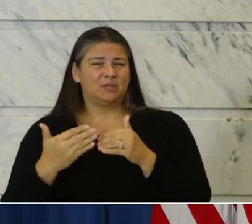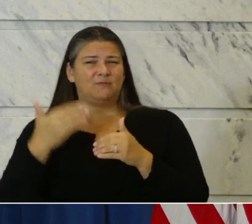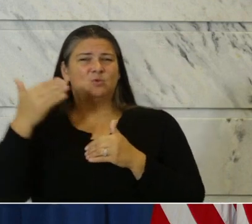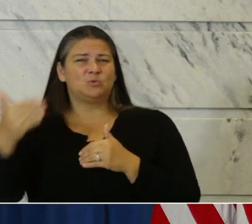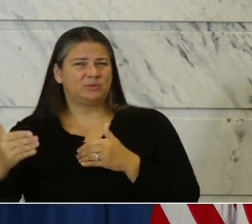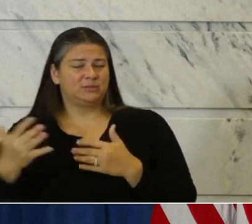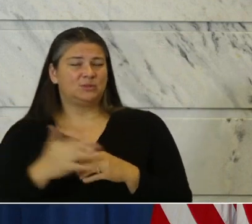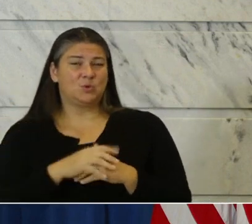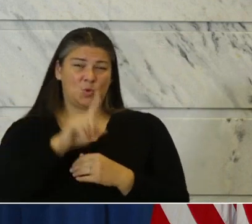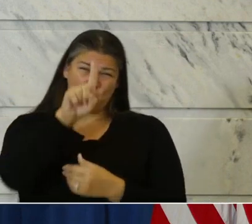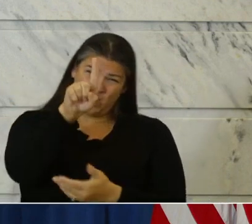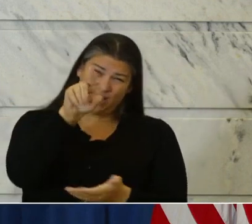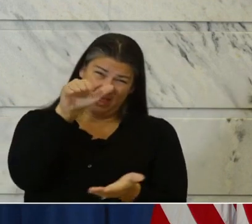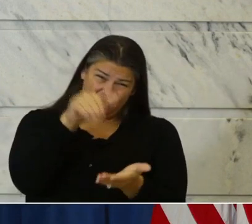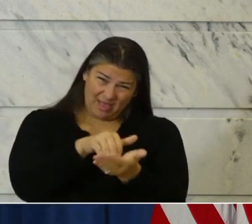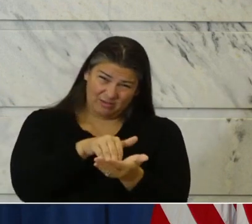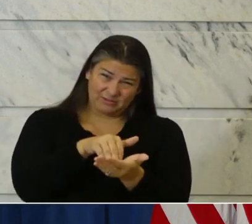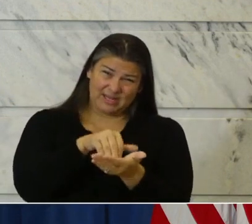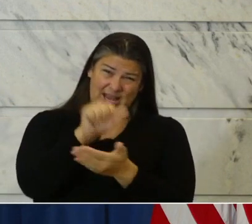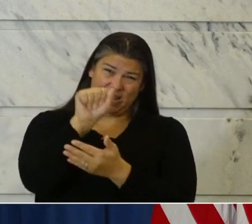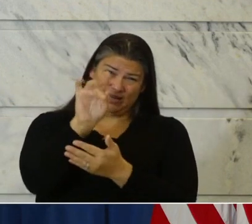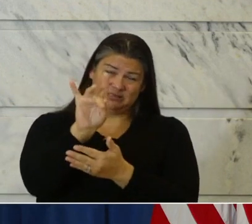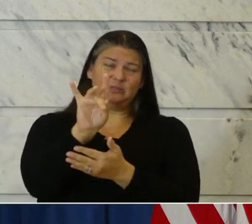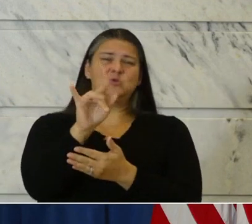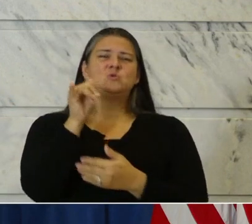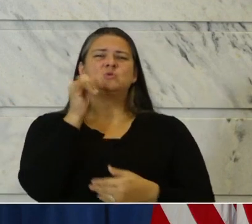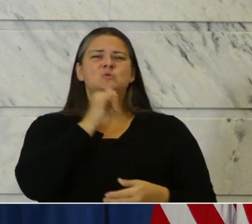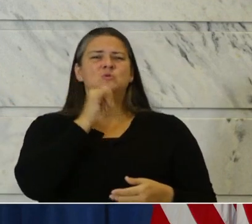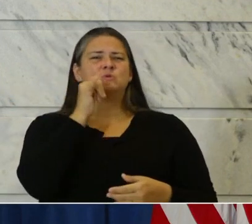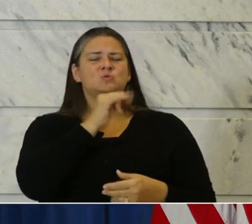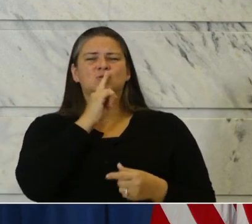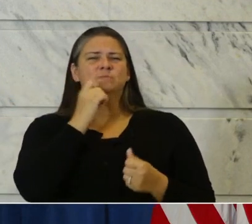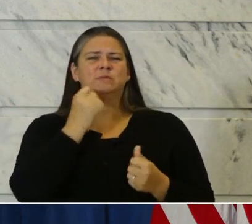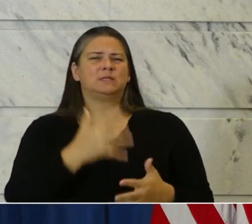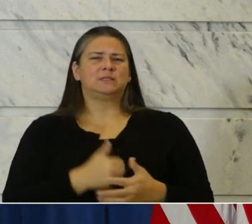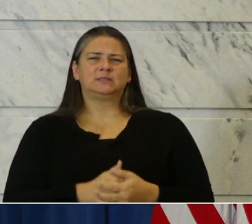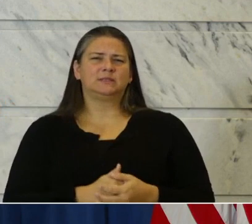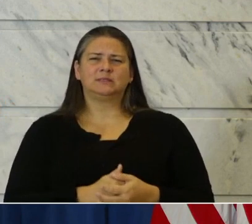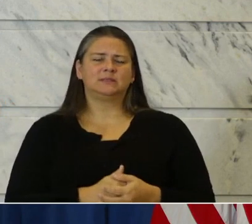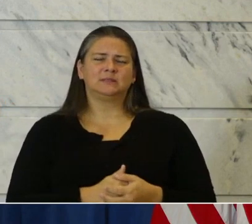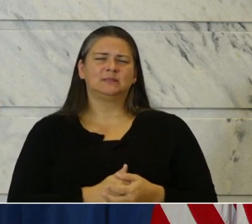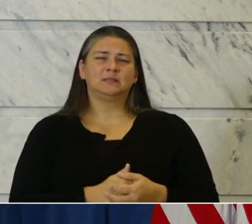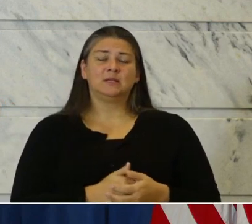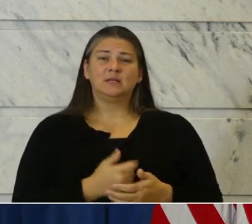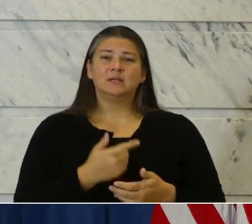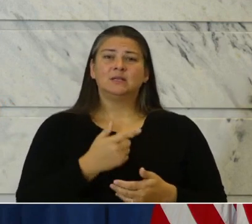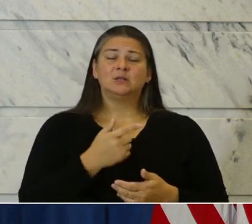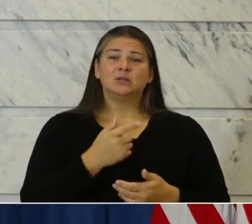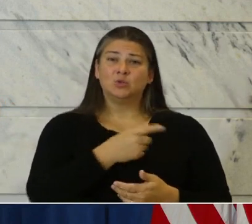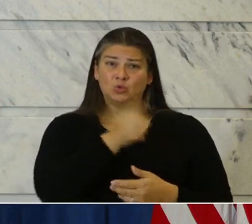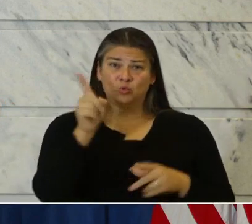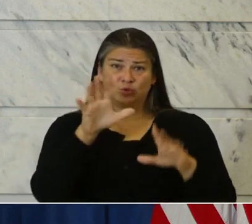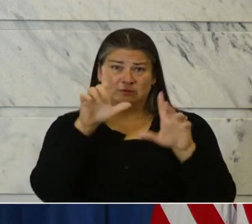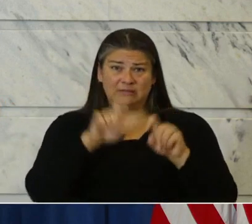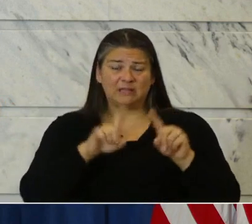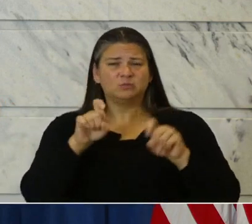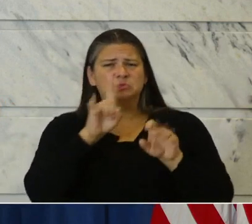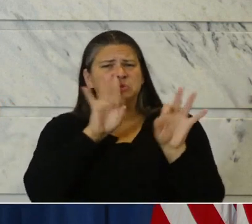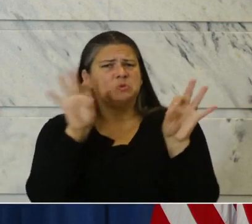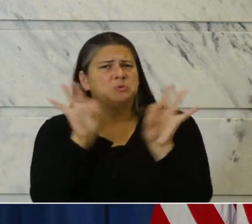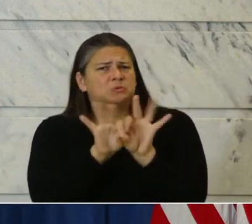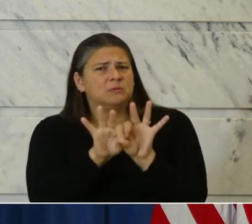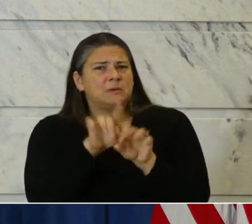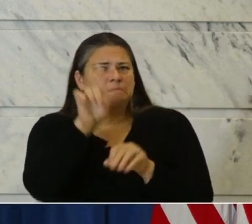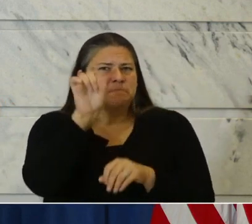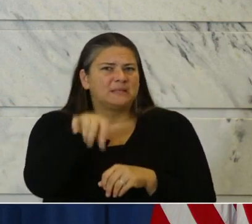1,018 cases is far too many. It does mean we're doing a lot of tests, and that's important, because we got to find